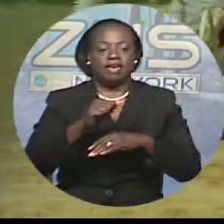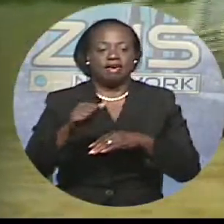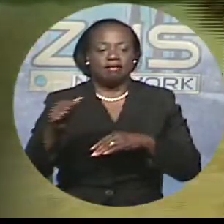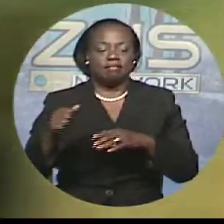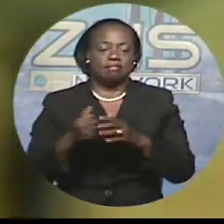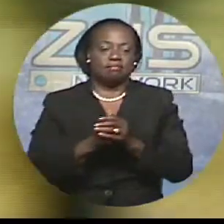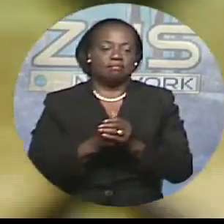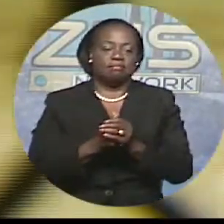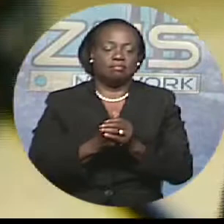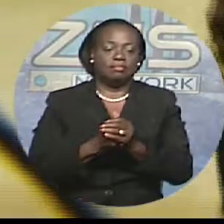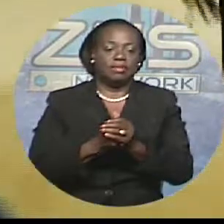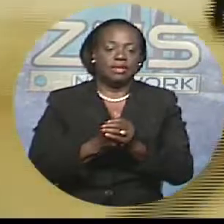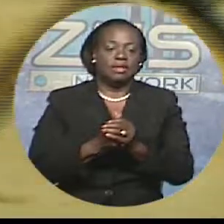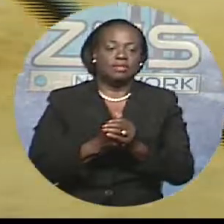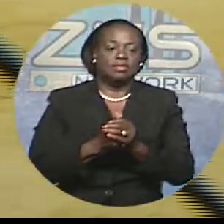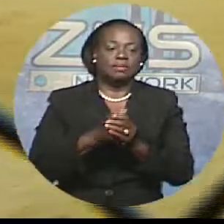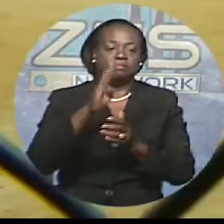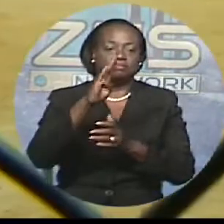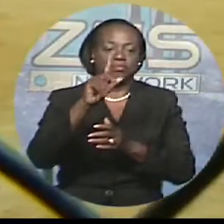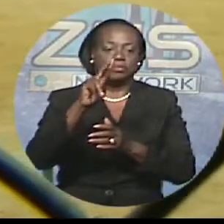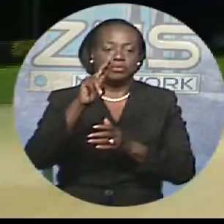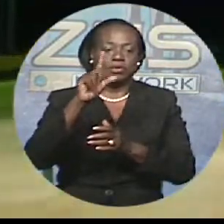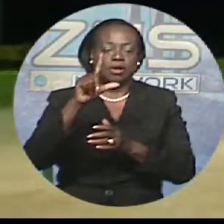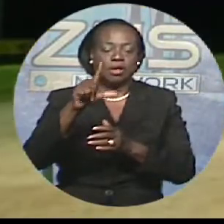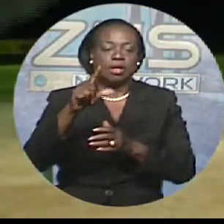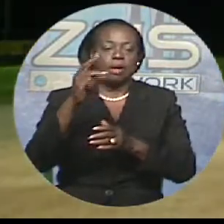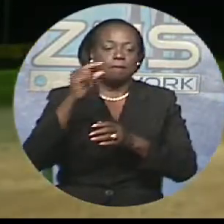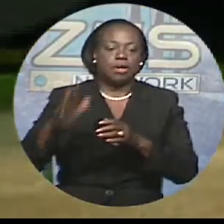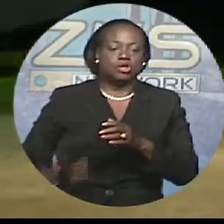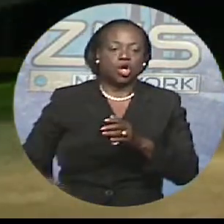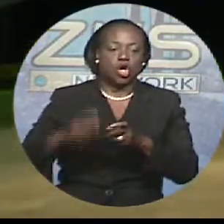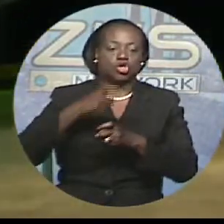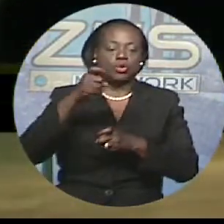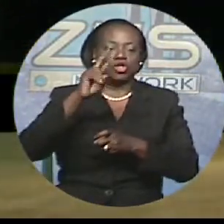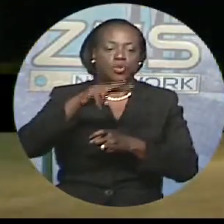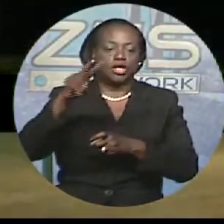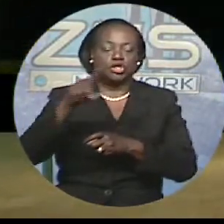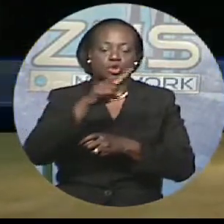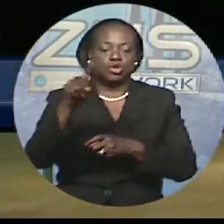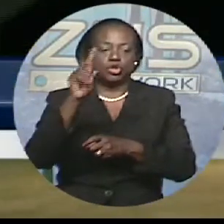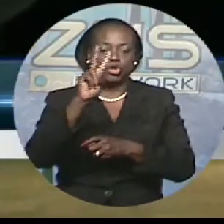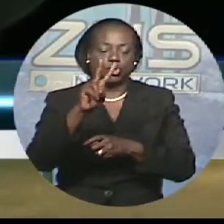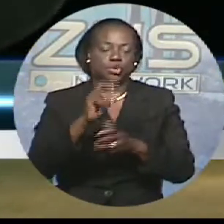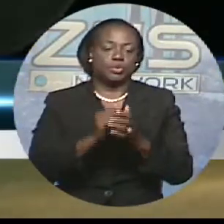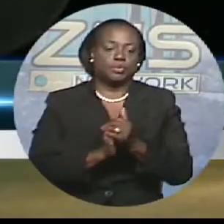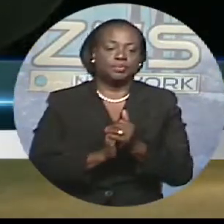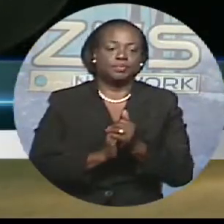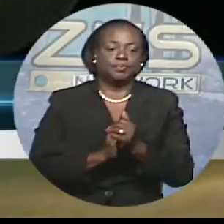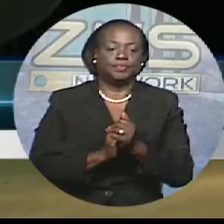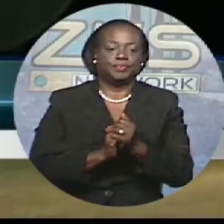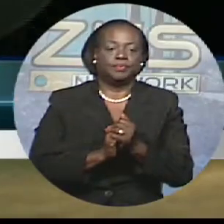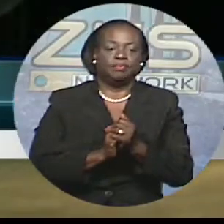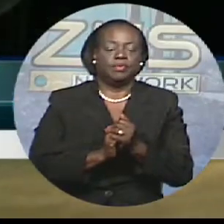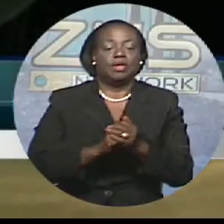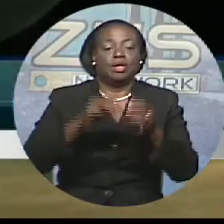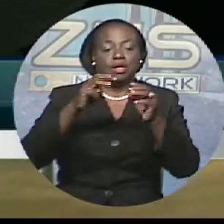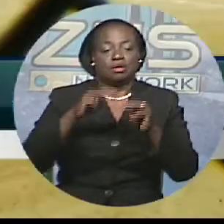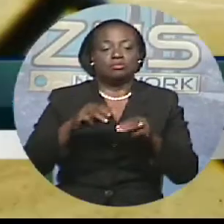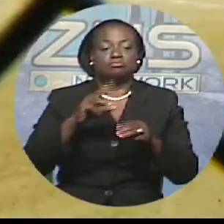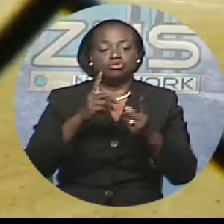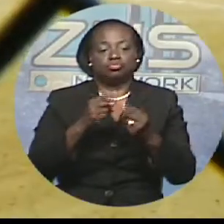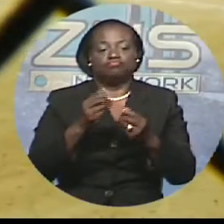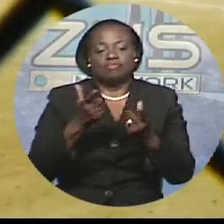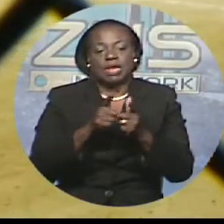off with a big bite, winning 22-2. Yeah, we did pretty good. Done a little bit better, but we did all